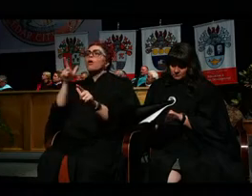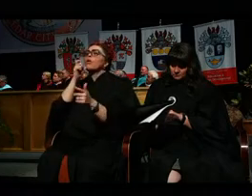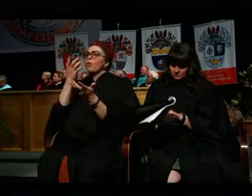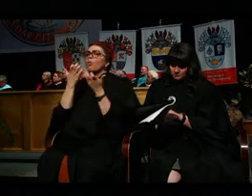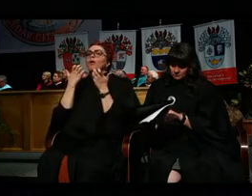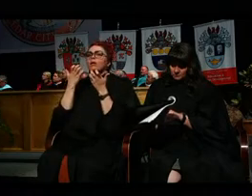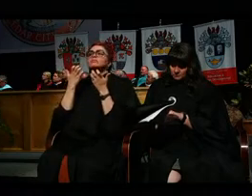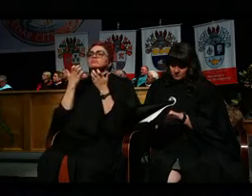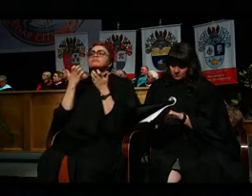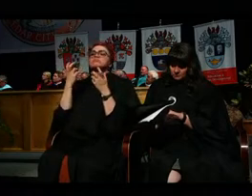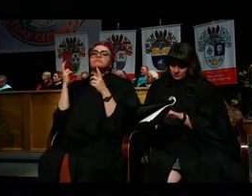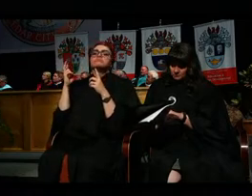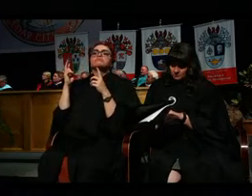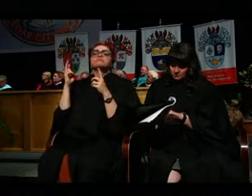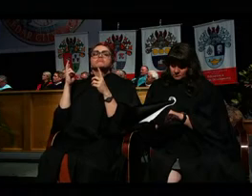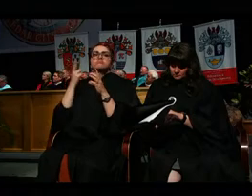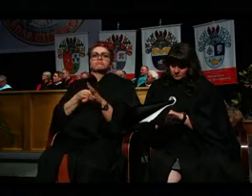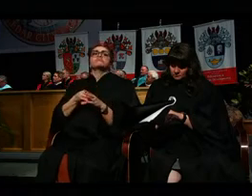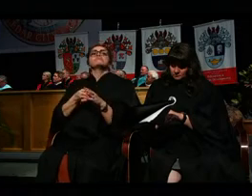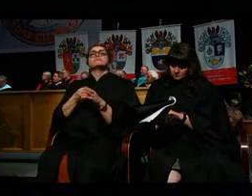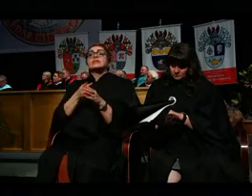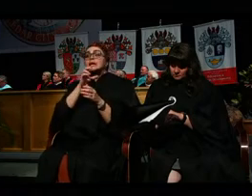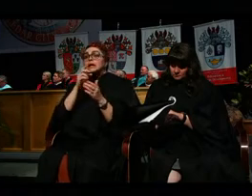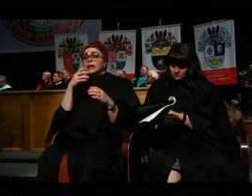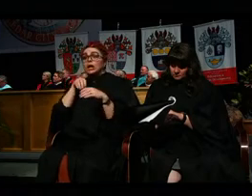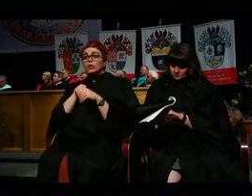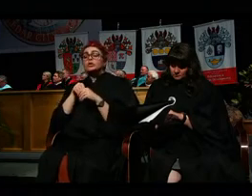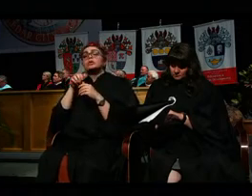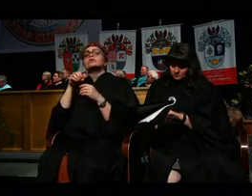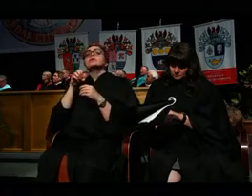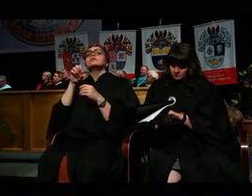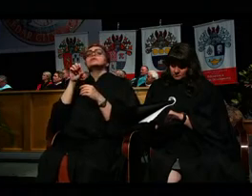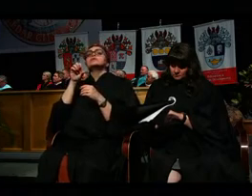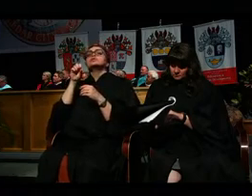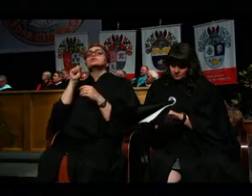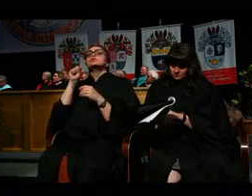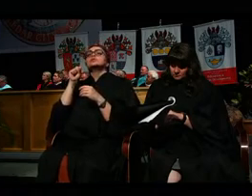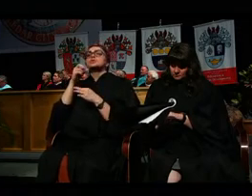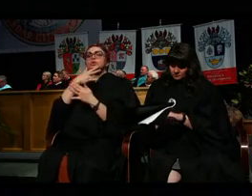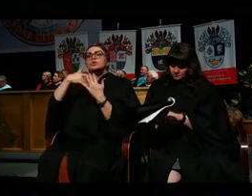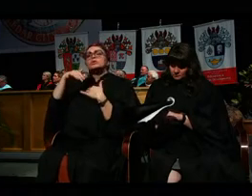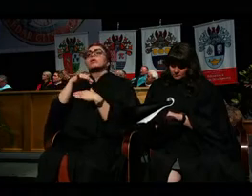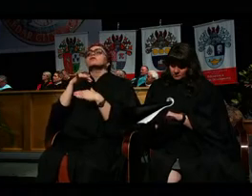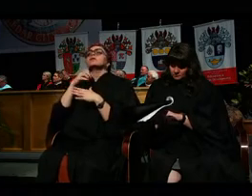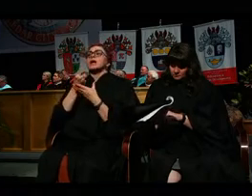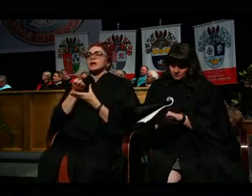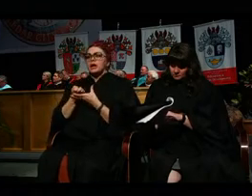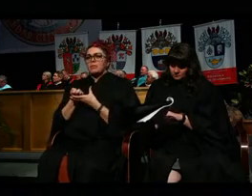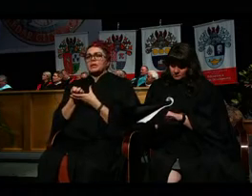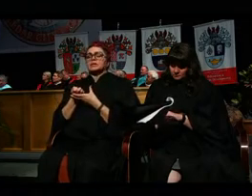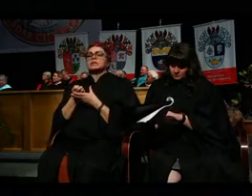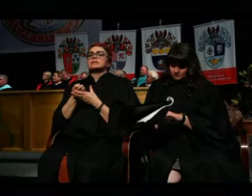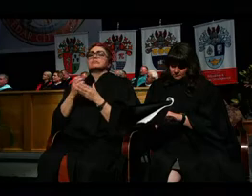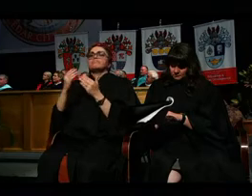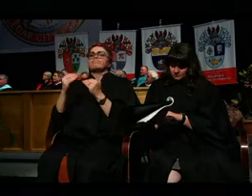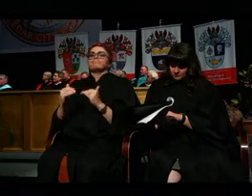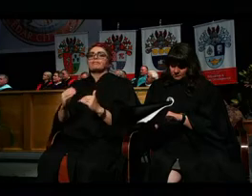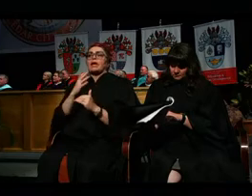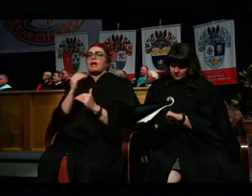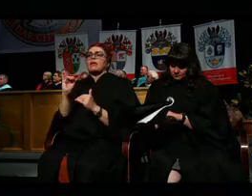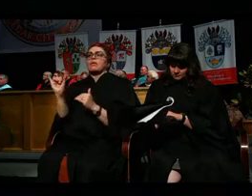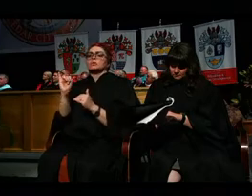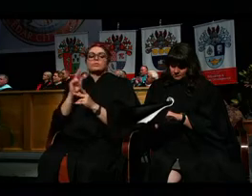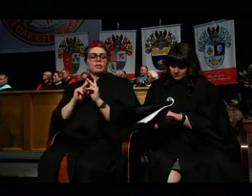it, including the socioeconomically disadvantaged and historically underrepresented. As we expand opportunities for